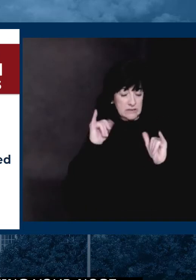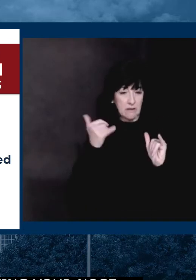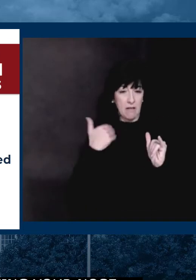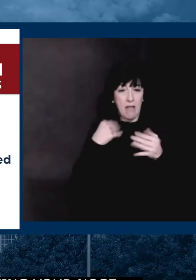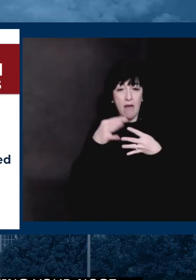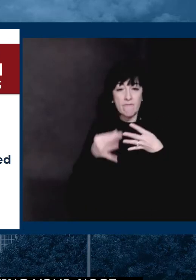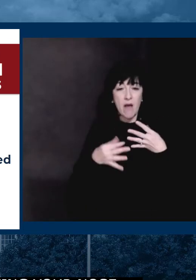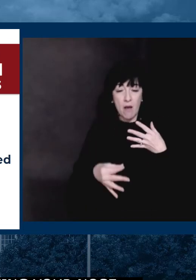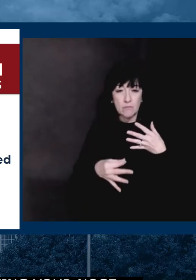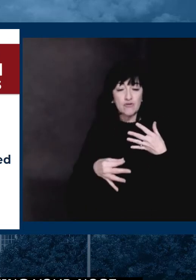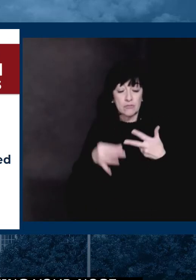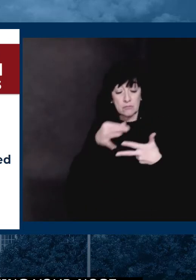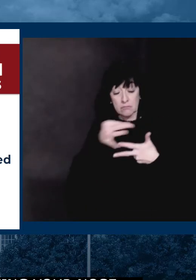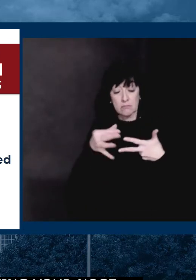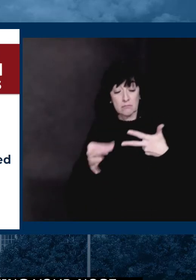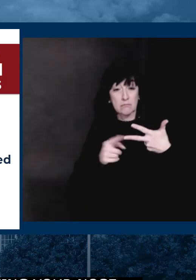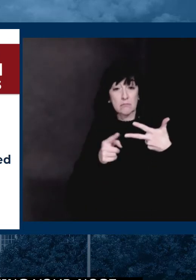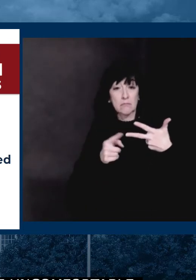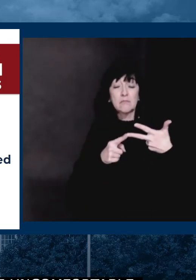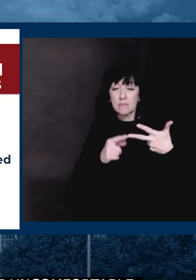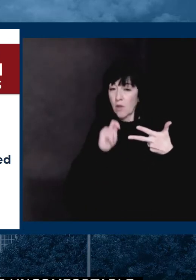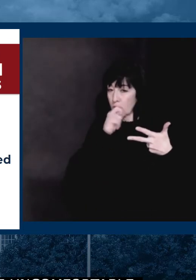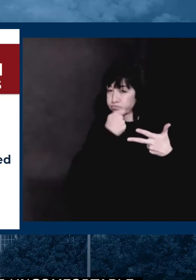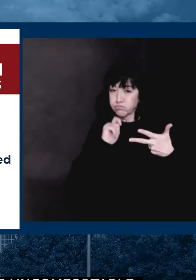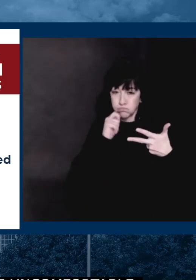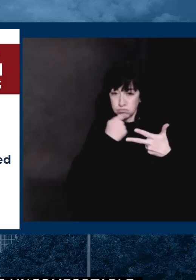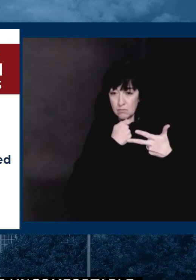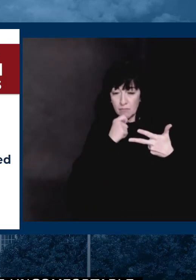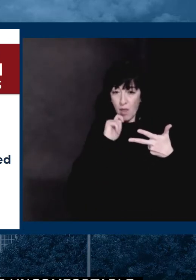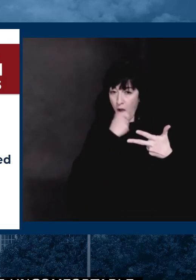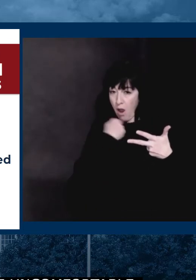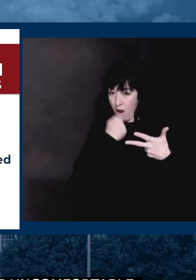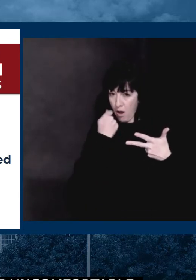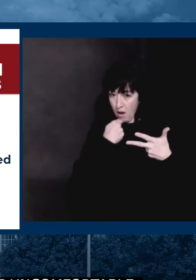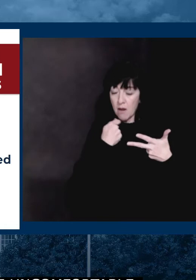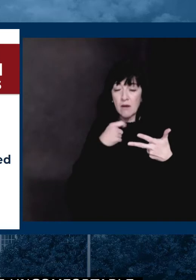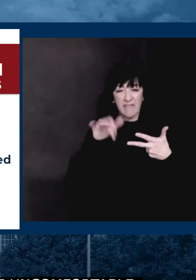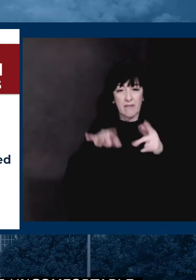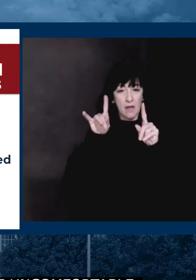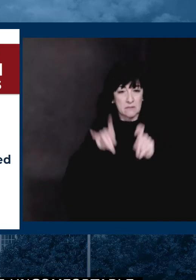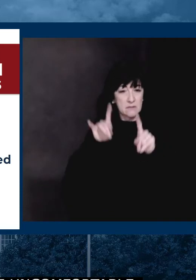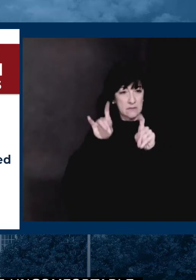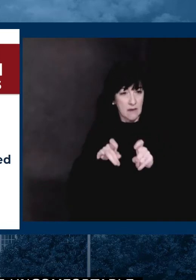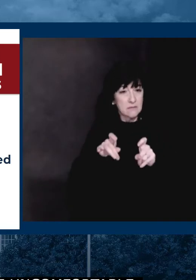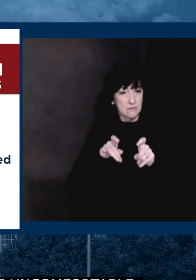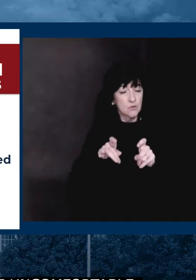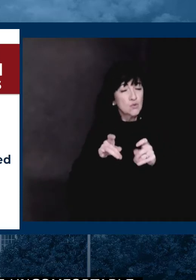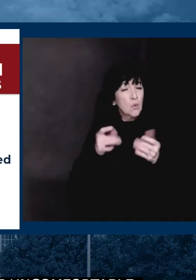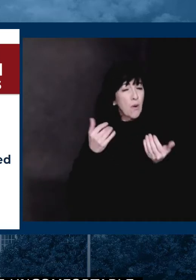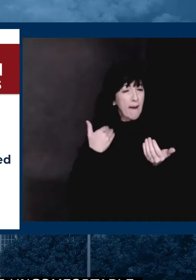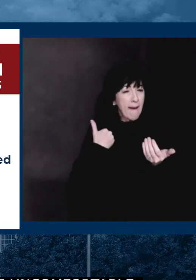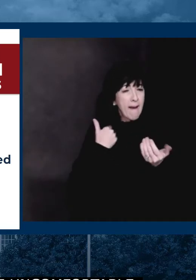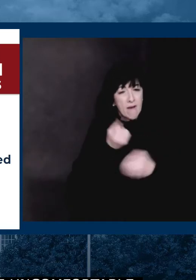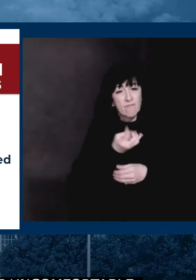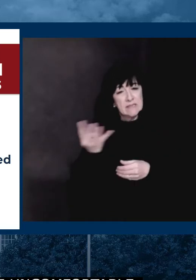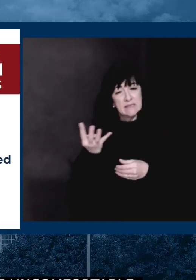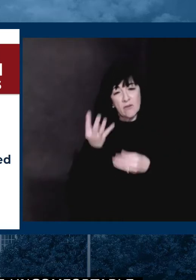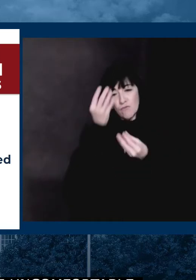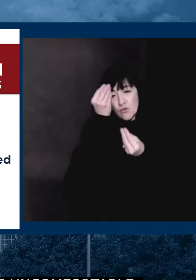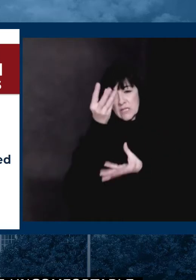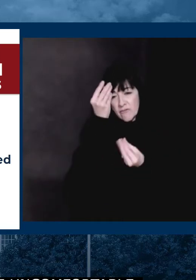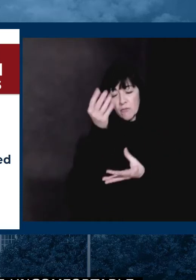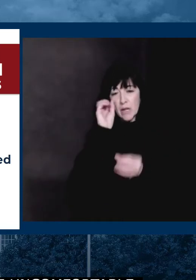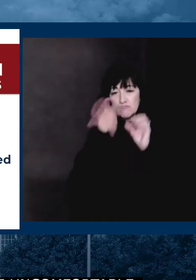for people. And again, the whole website was redesigned and has a lot of information, still links to My Healthy Community and the